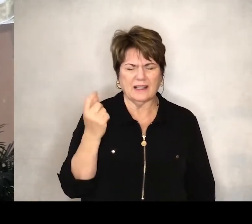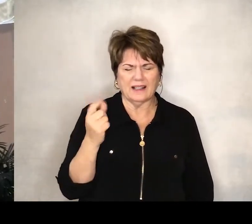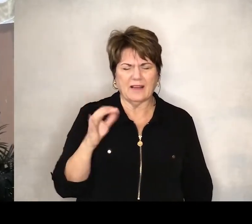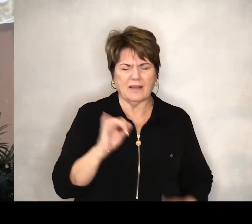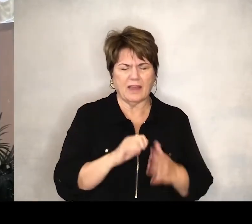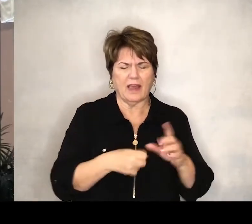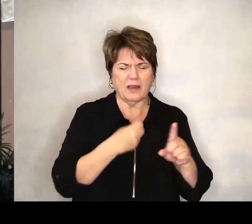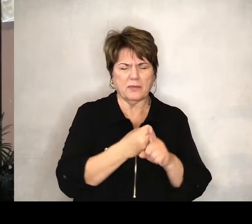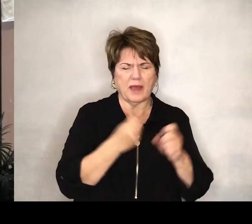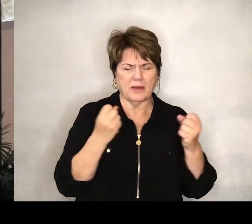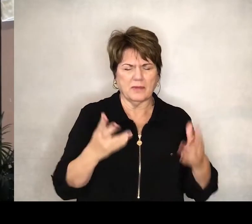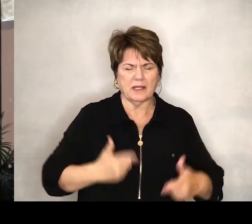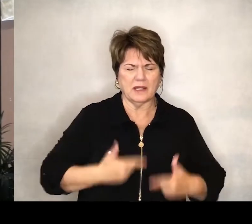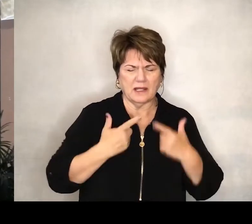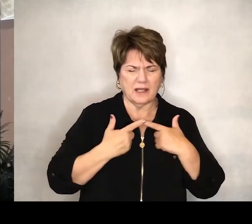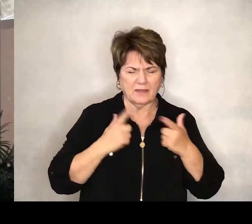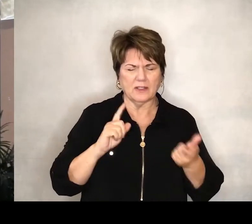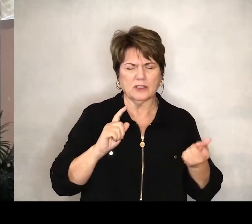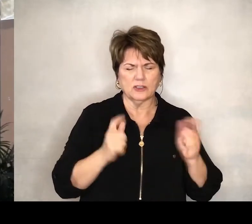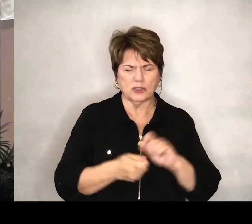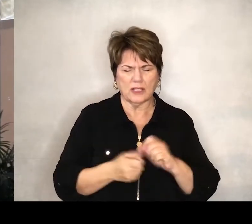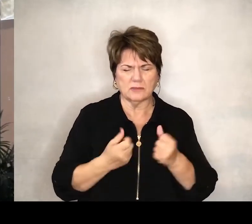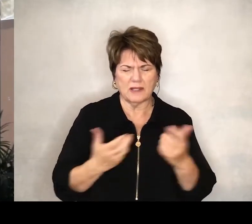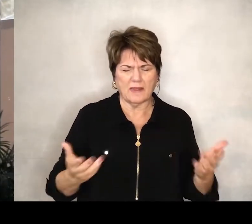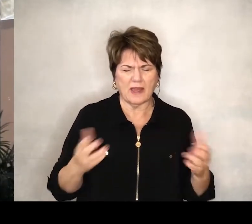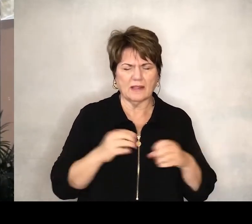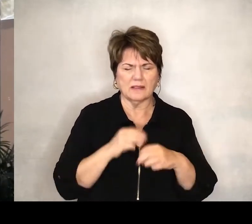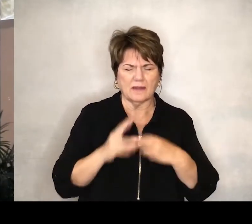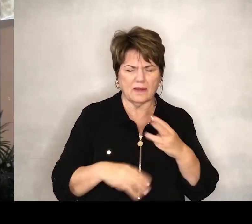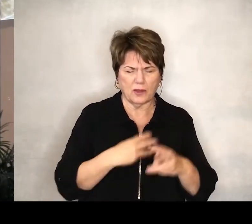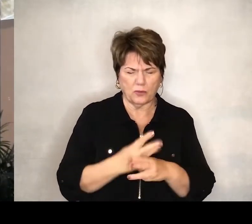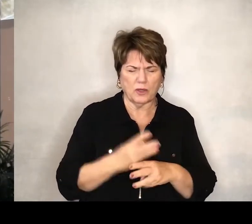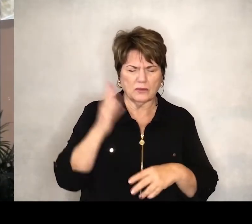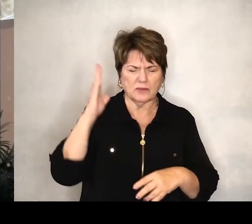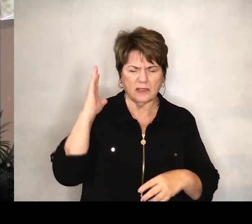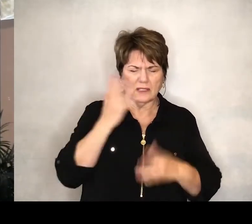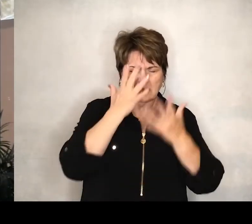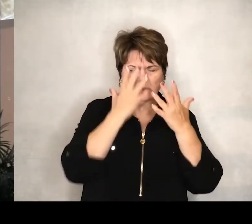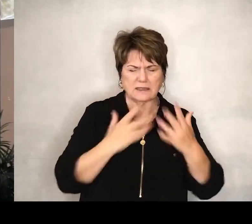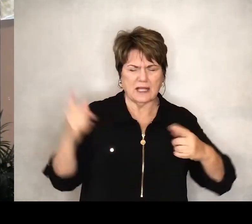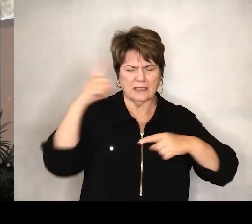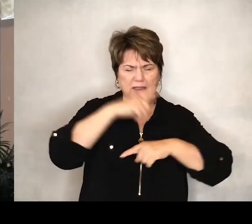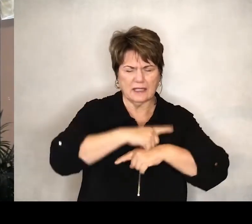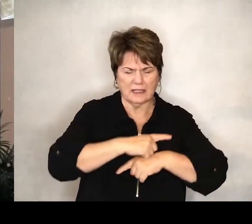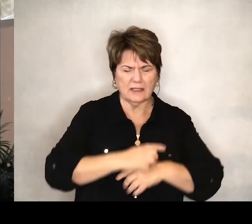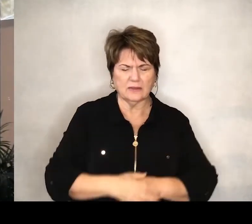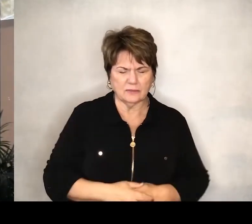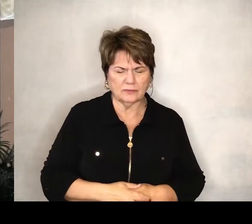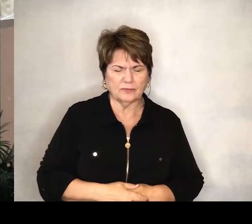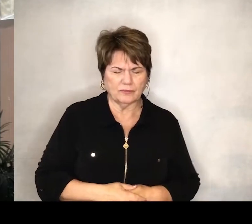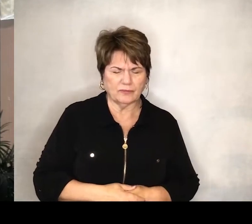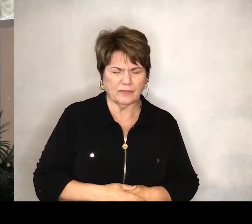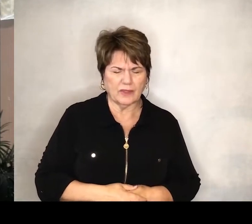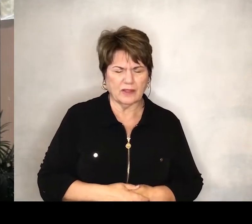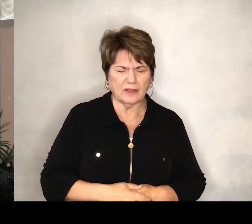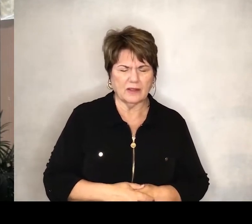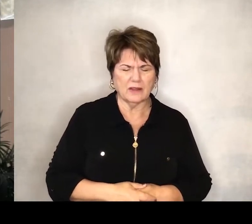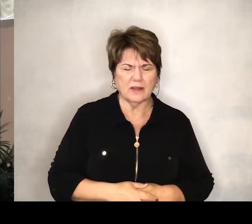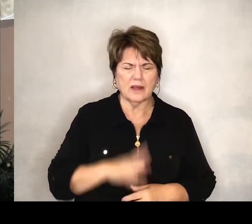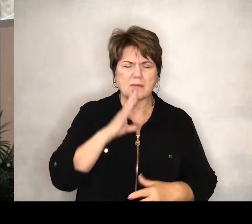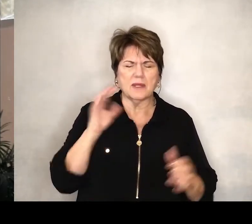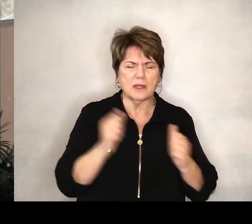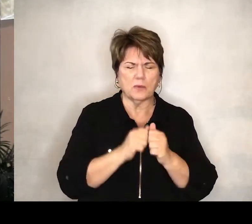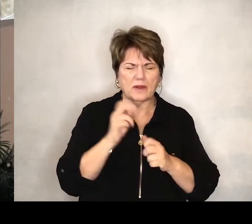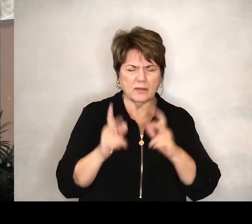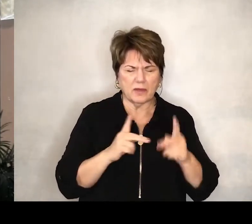lives and changed so many things in our world on that sad and mournful day. Be with those